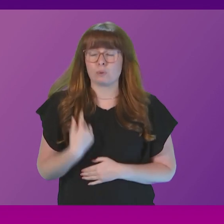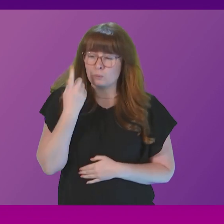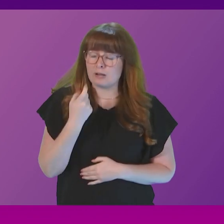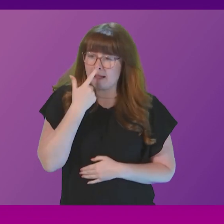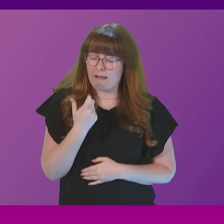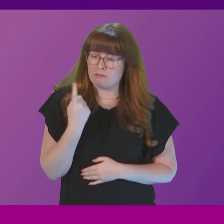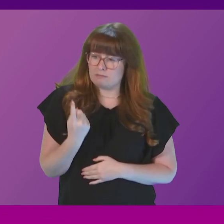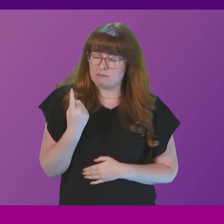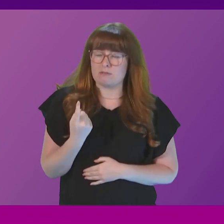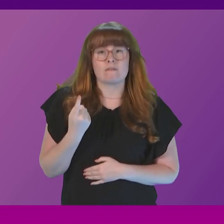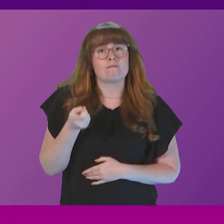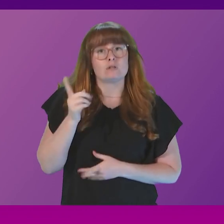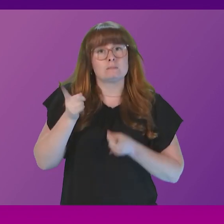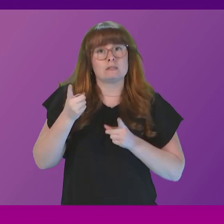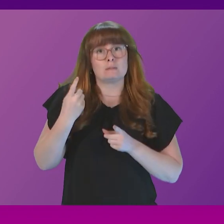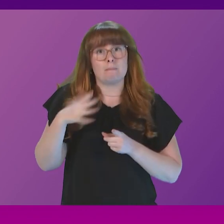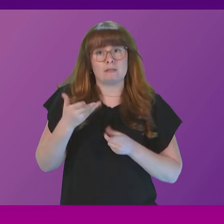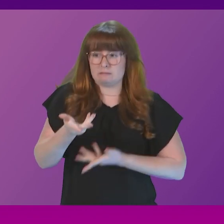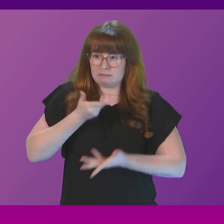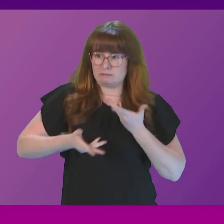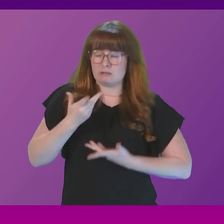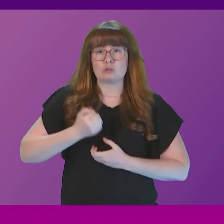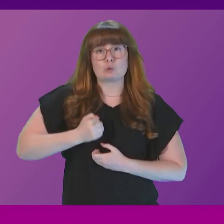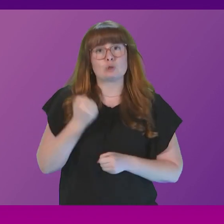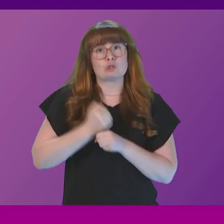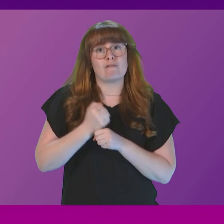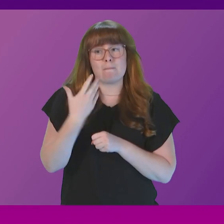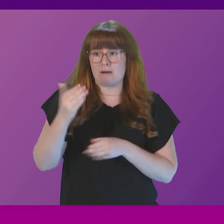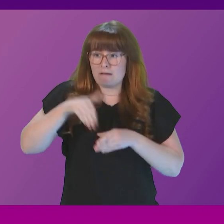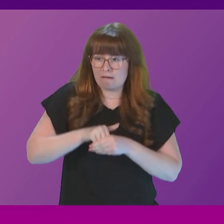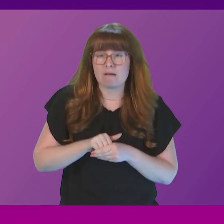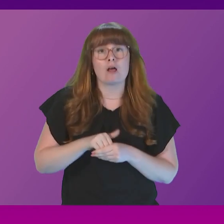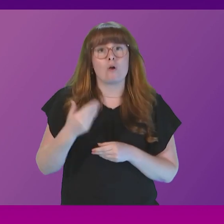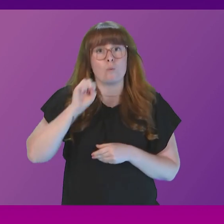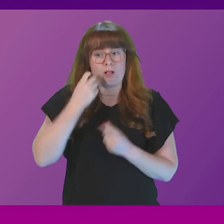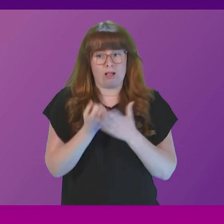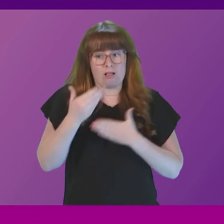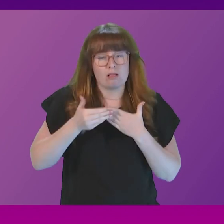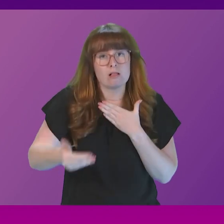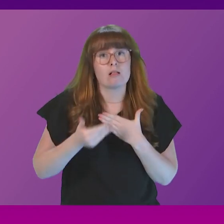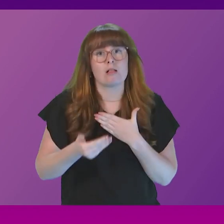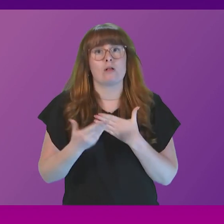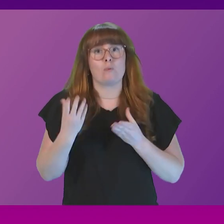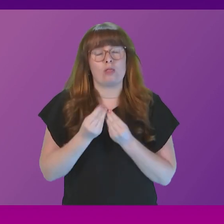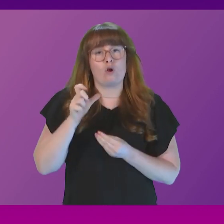First Minister outline the engagement the Scottish Government has had and will have with trade unions and COSLA during the Stage 1